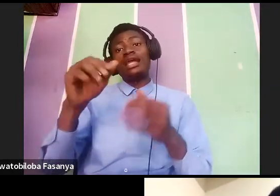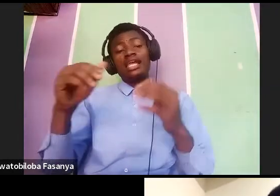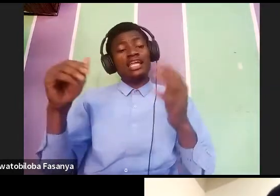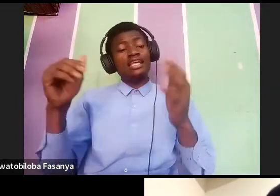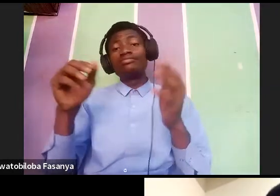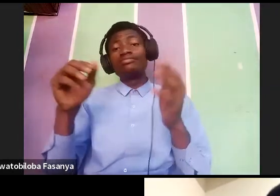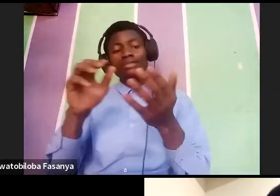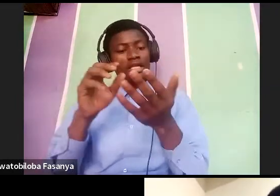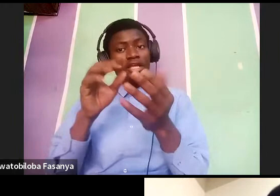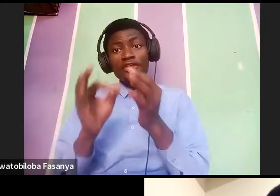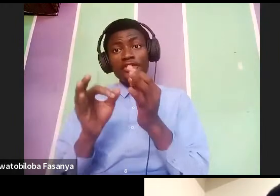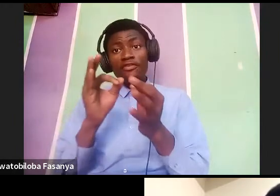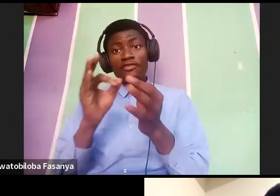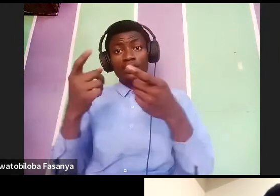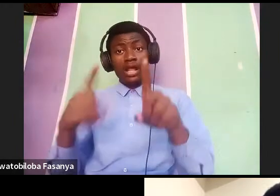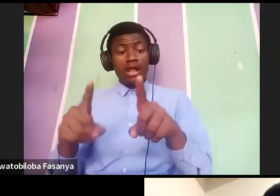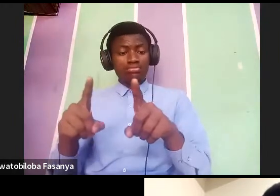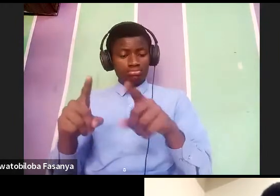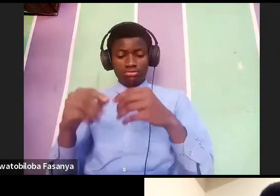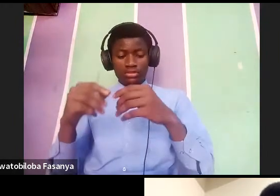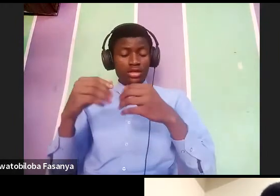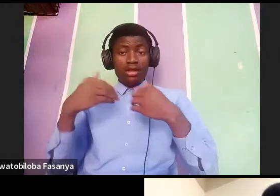burns, once it gets